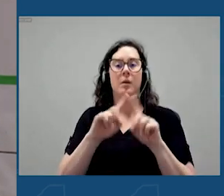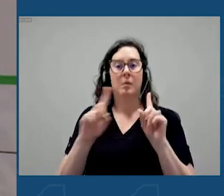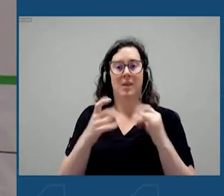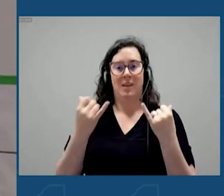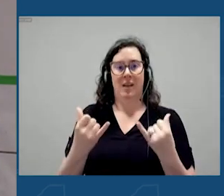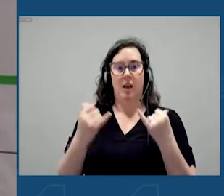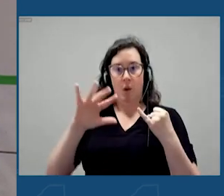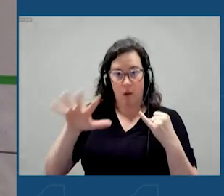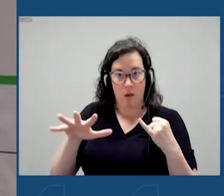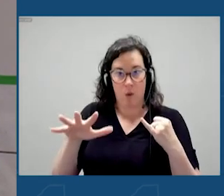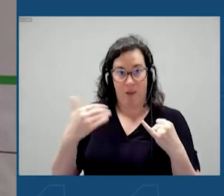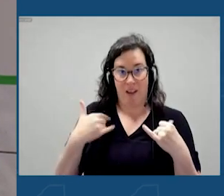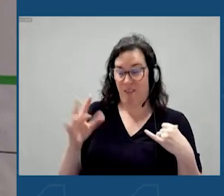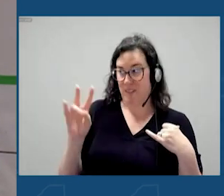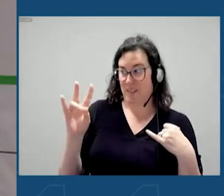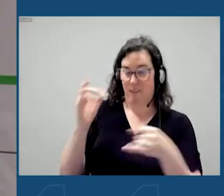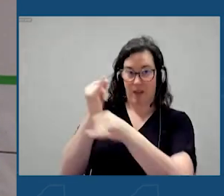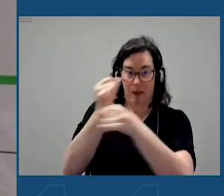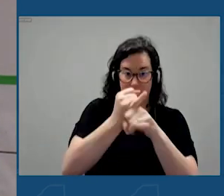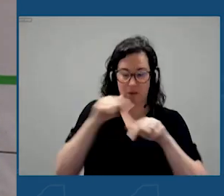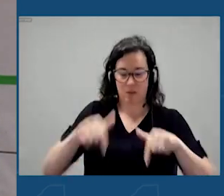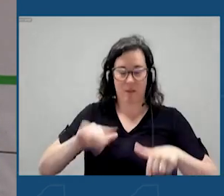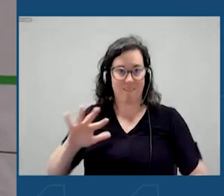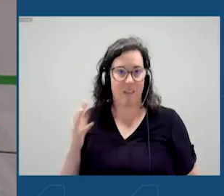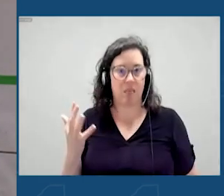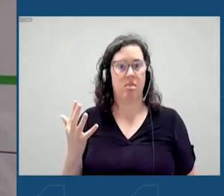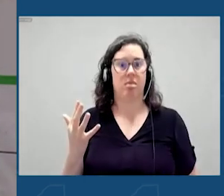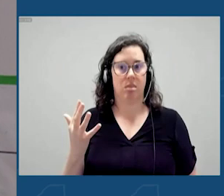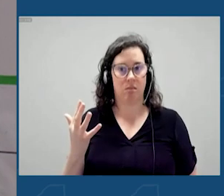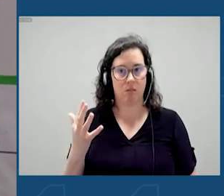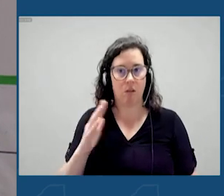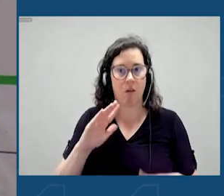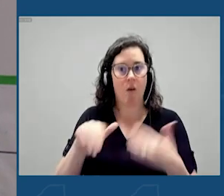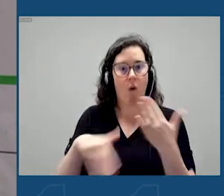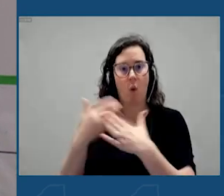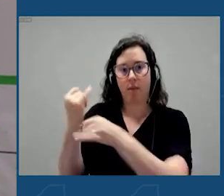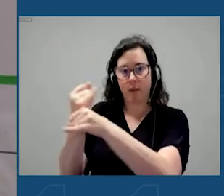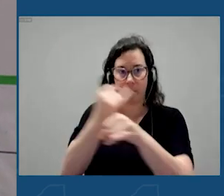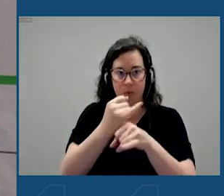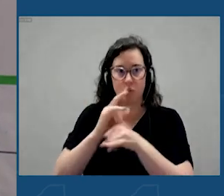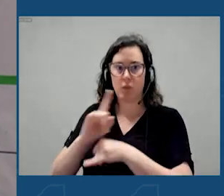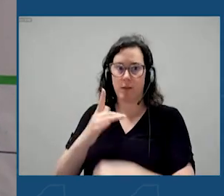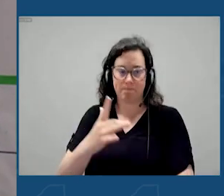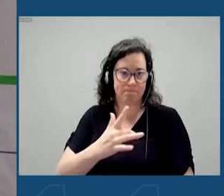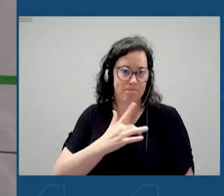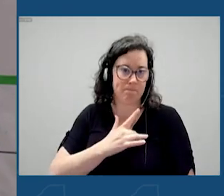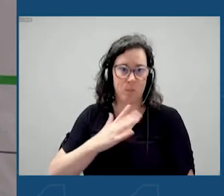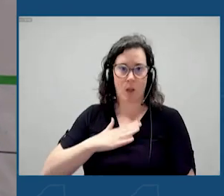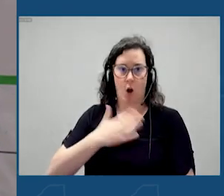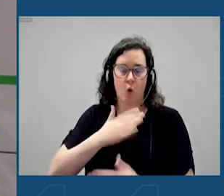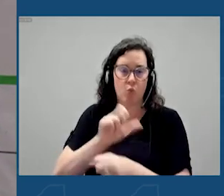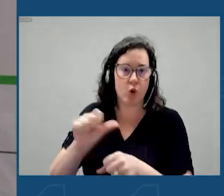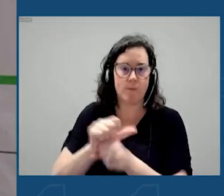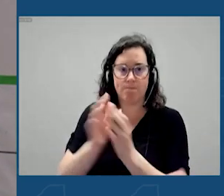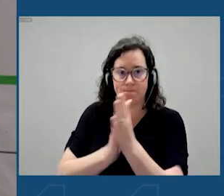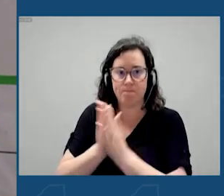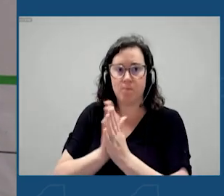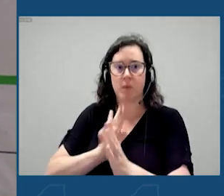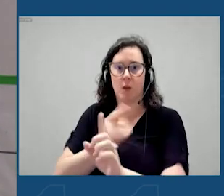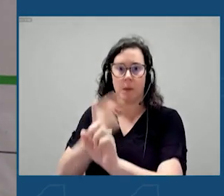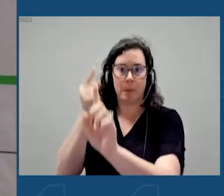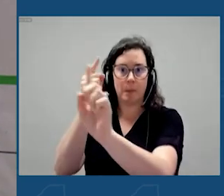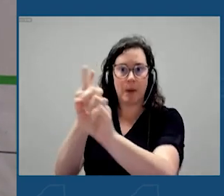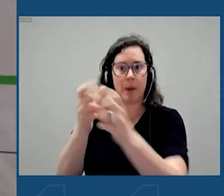of our 7 New York campuses, all of which are the heart of our work and our mission, a mission that is rooted in some key